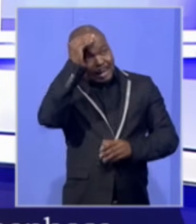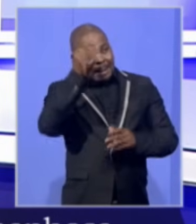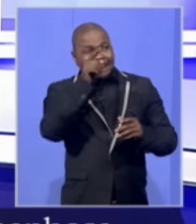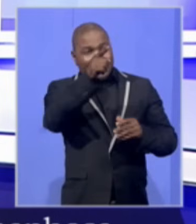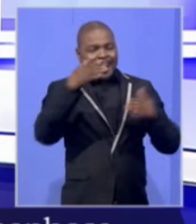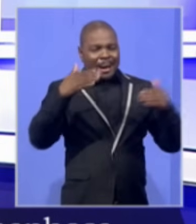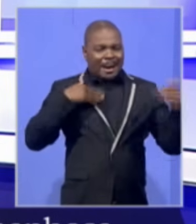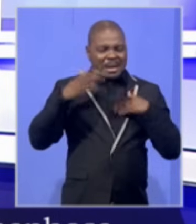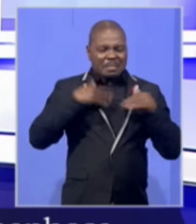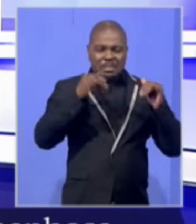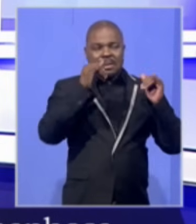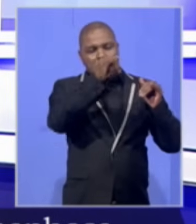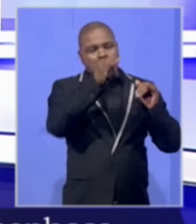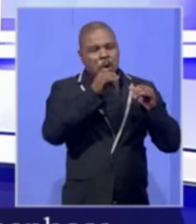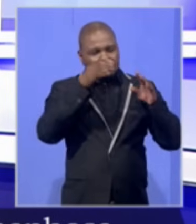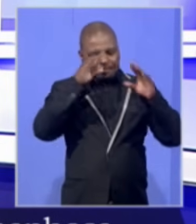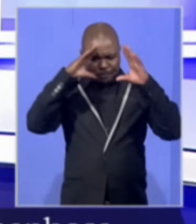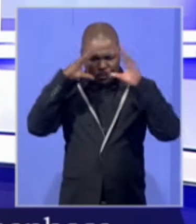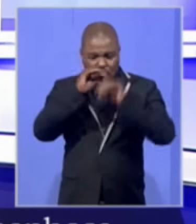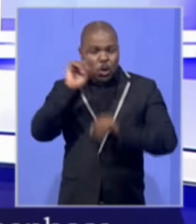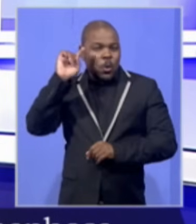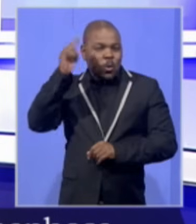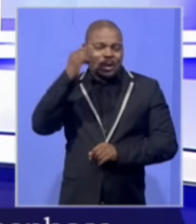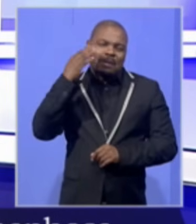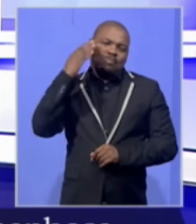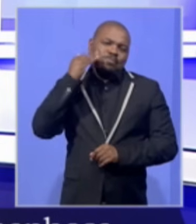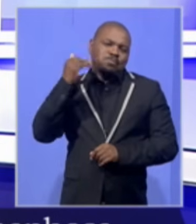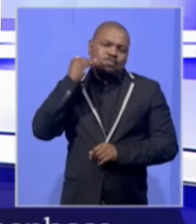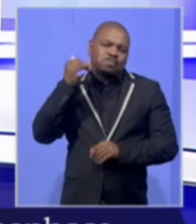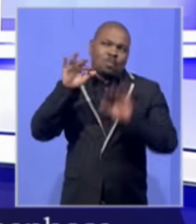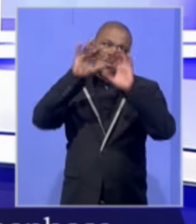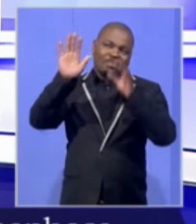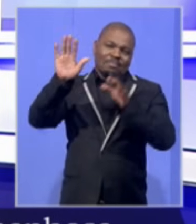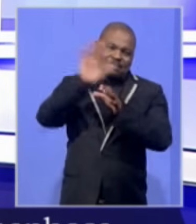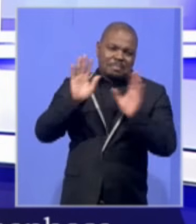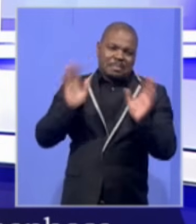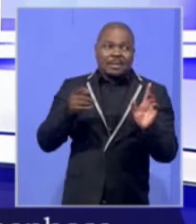pele mokgatlho o bayang dikgatlhegelo tsa basweu kwa pele mo lefatsheng.